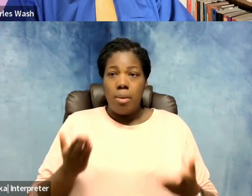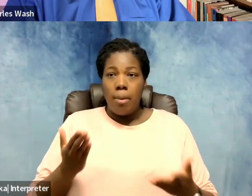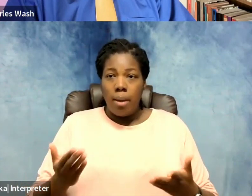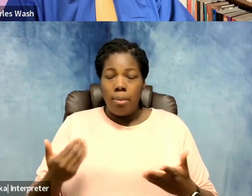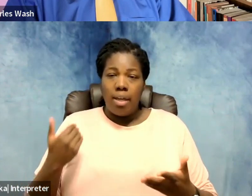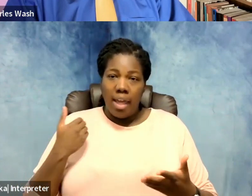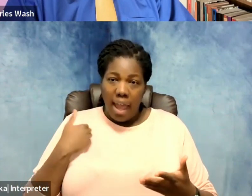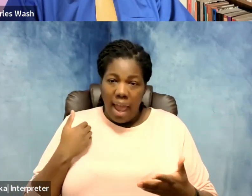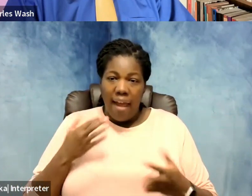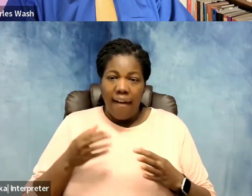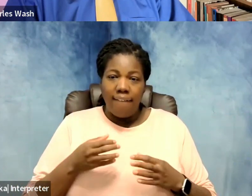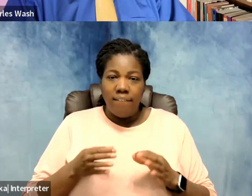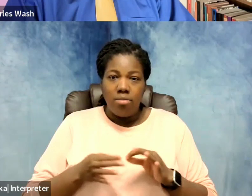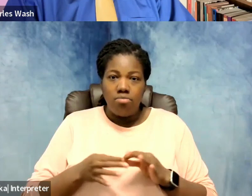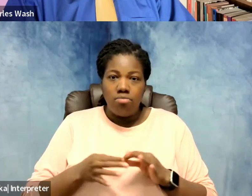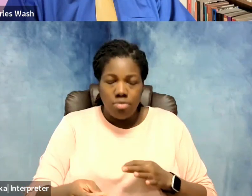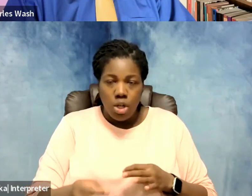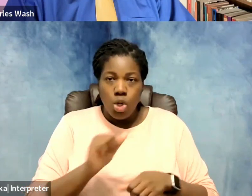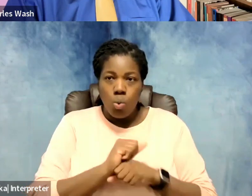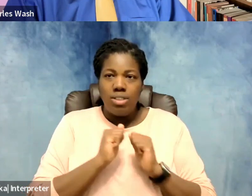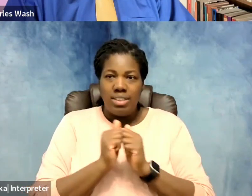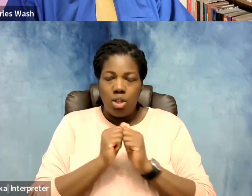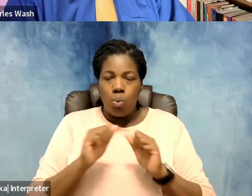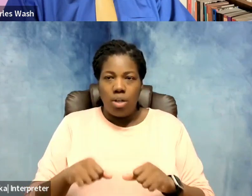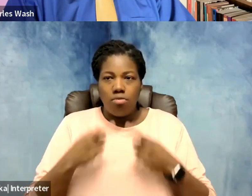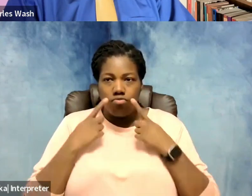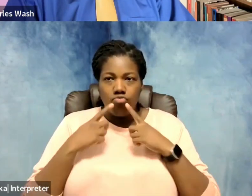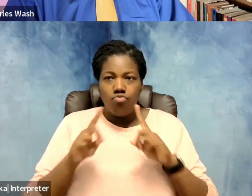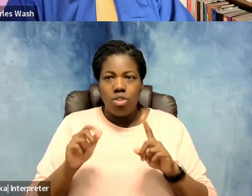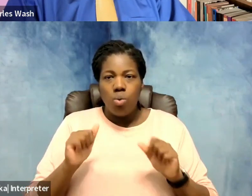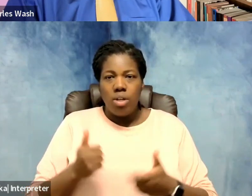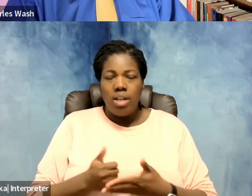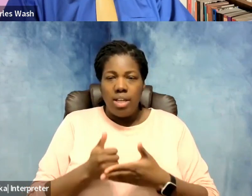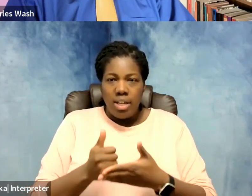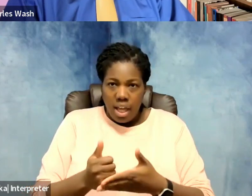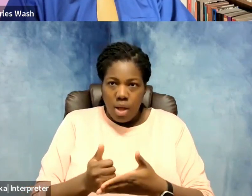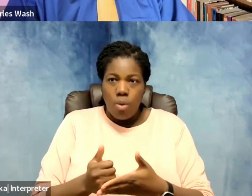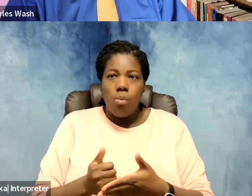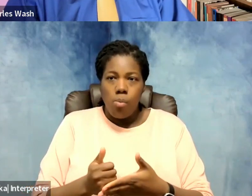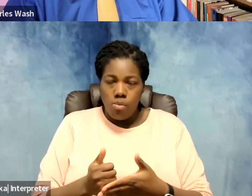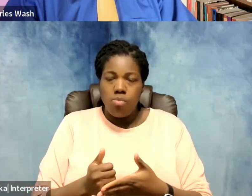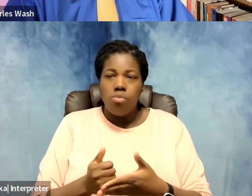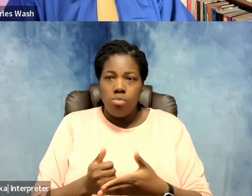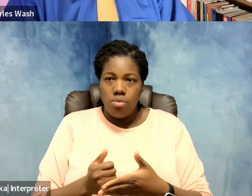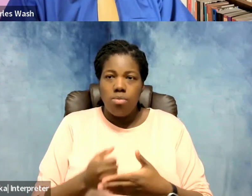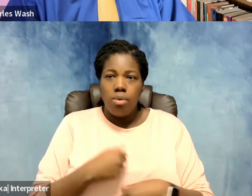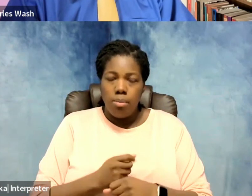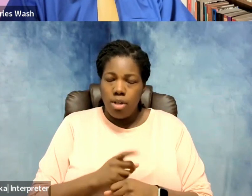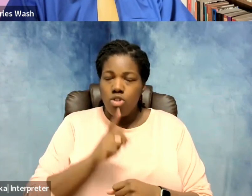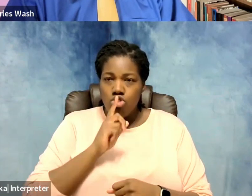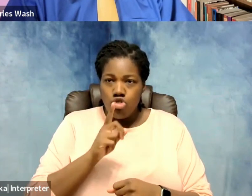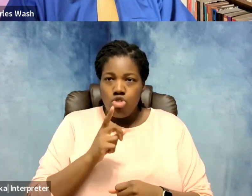setbacks, by working together, we can get through that and we can help accelerate and make those goals a